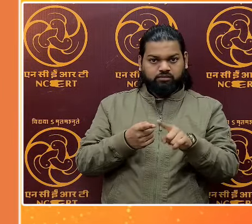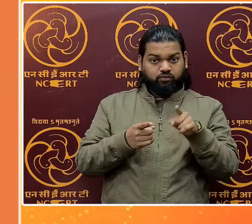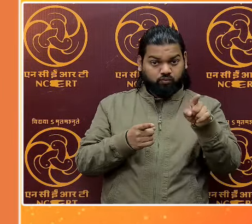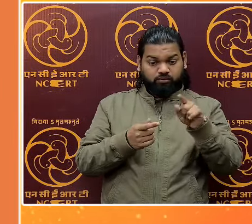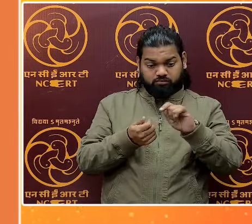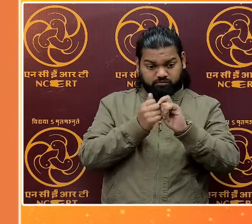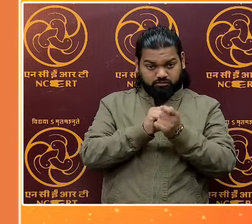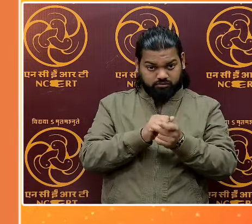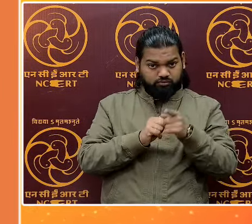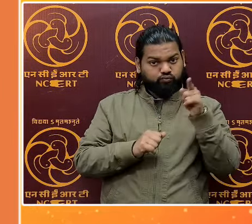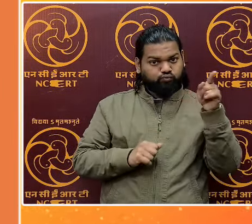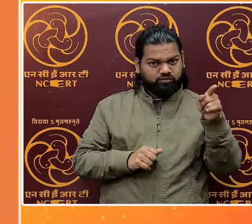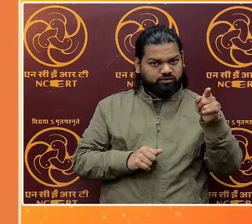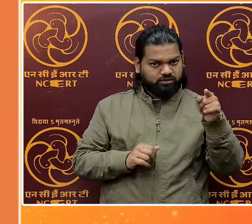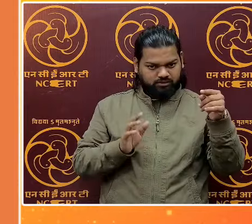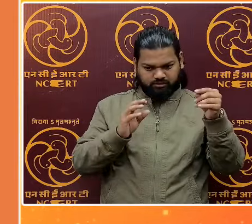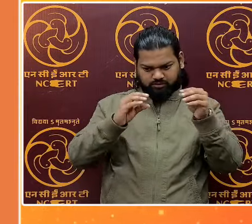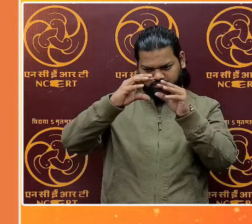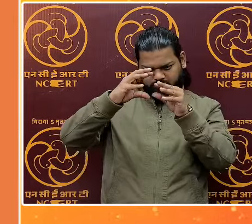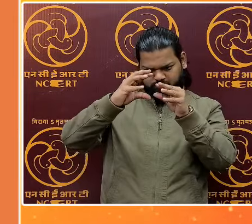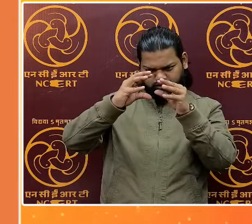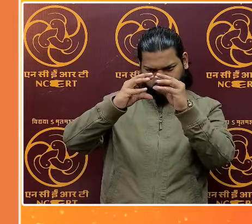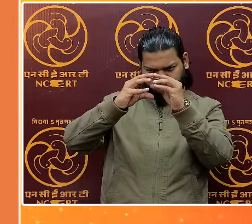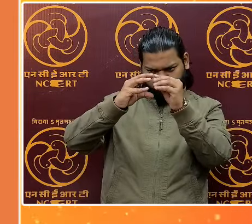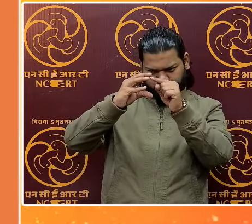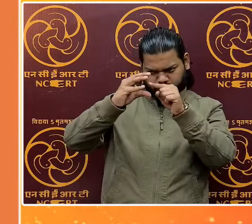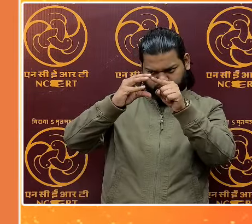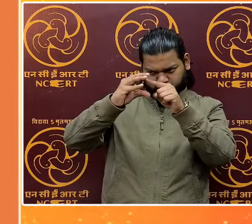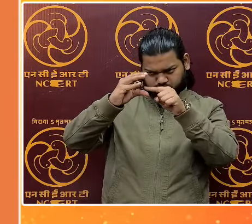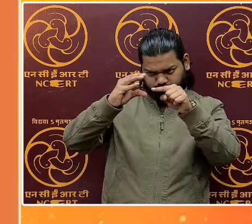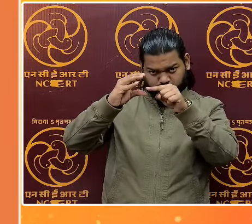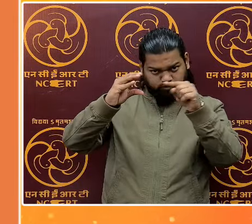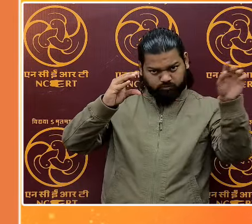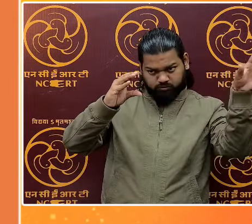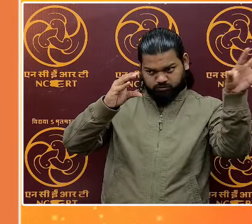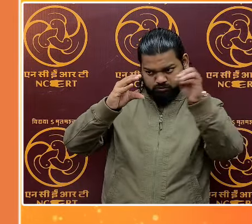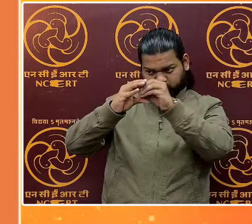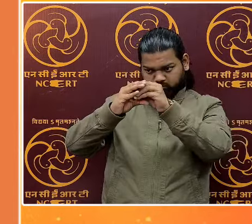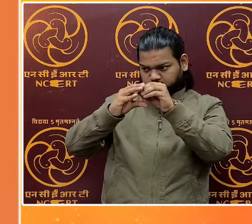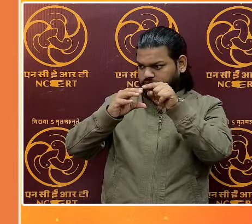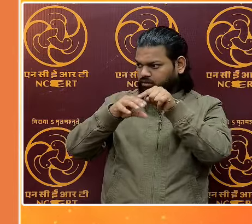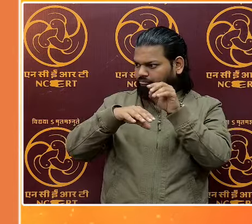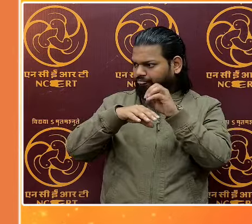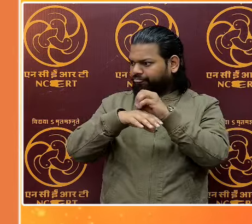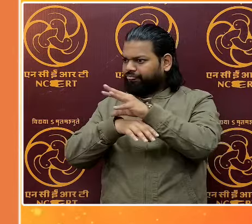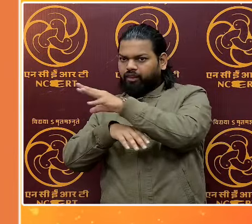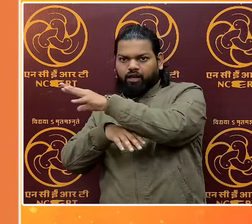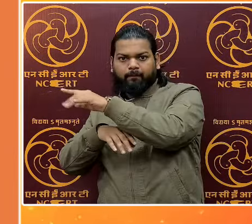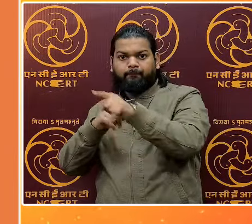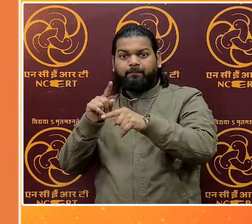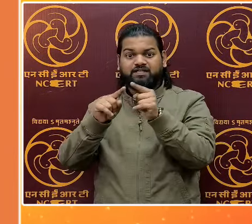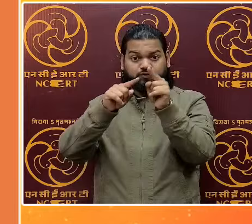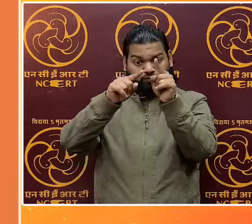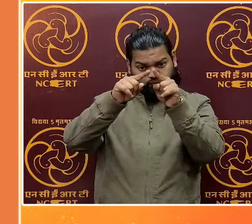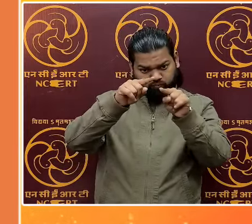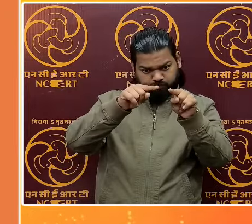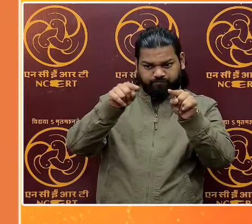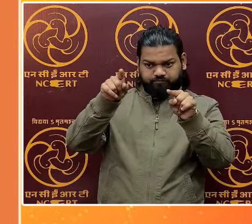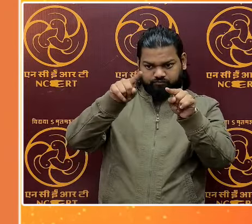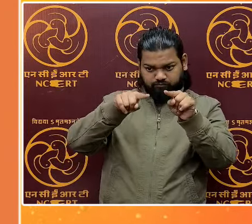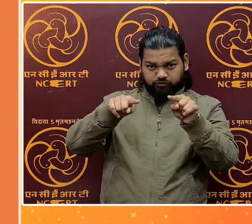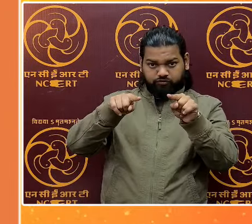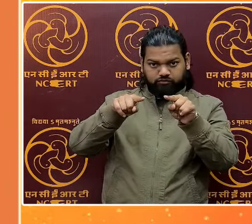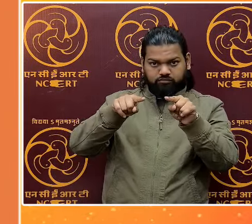mirrors, you get your image upside down, and convex mirrors, what happens there? So, the light ray